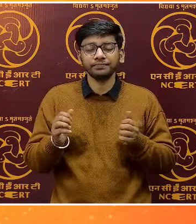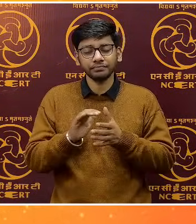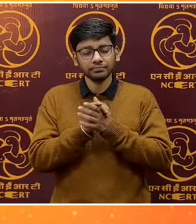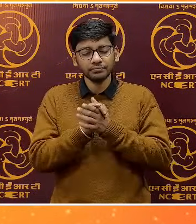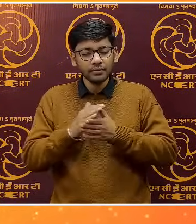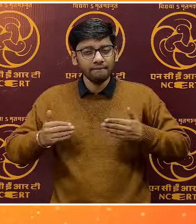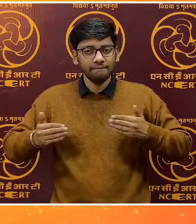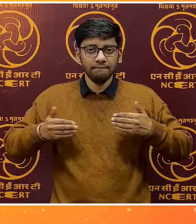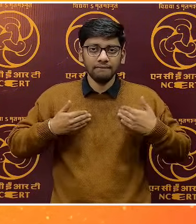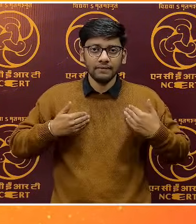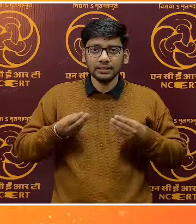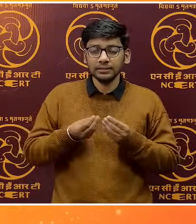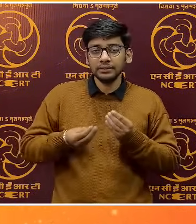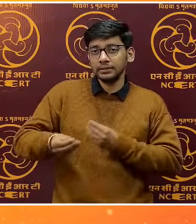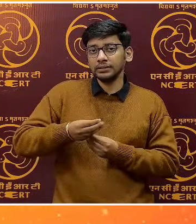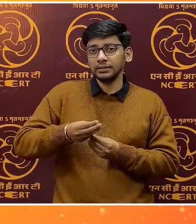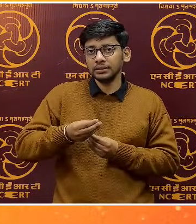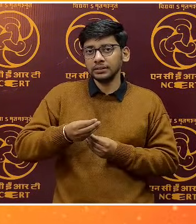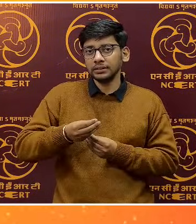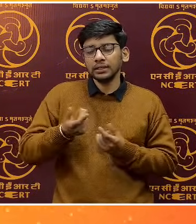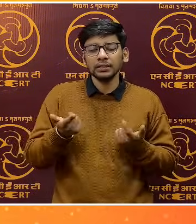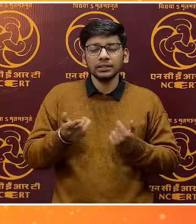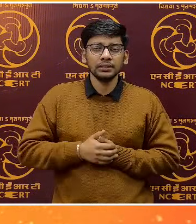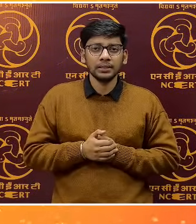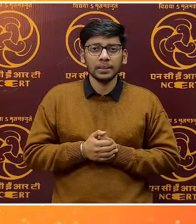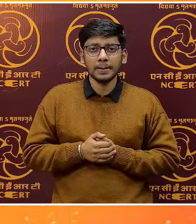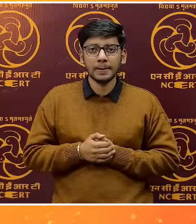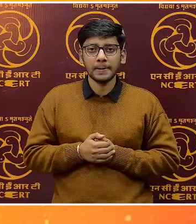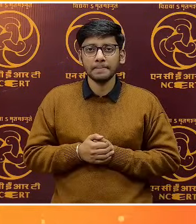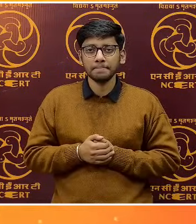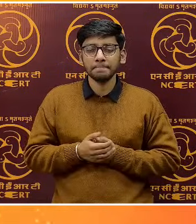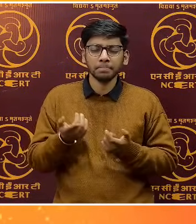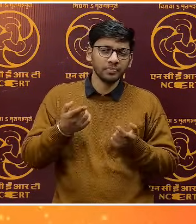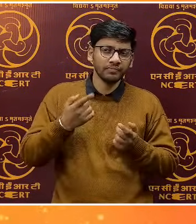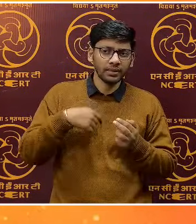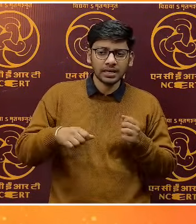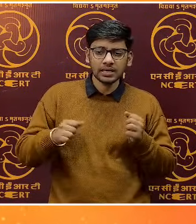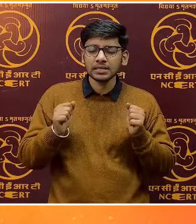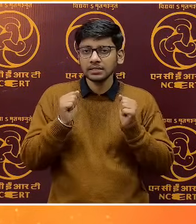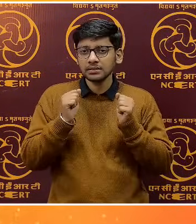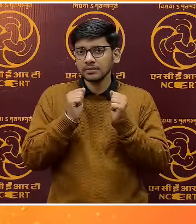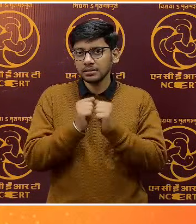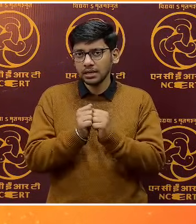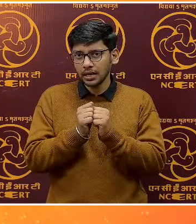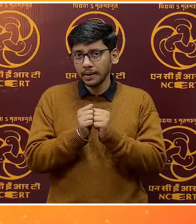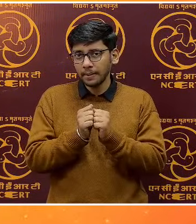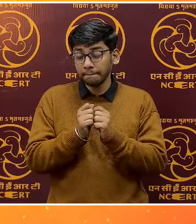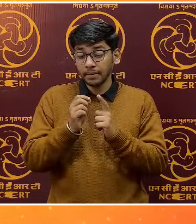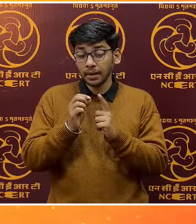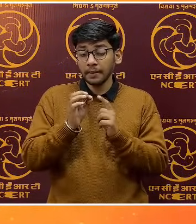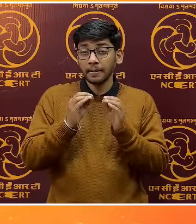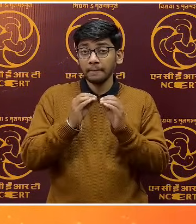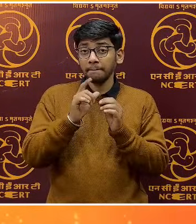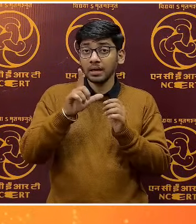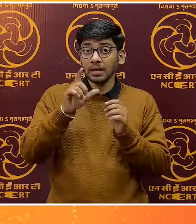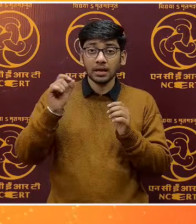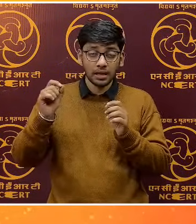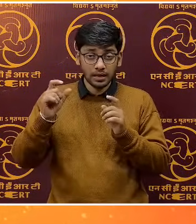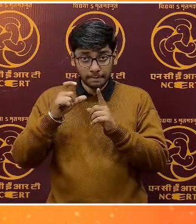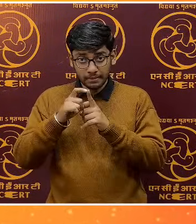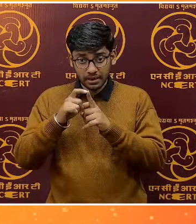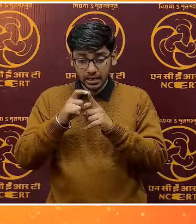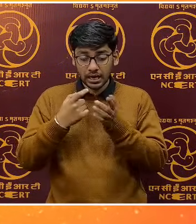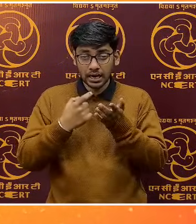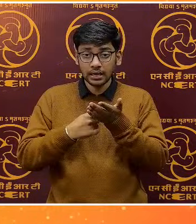Yes, absolutely. Ma'am, can we also call these bonds as blood relations? Blood relation, very correct, ma'am. Yes, we can